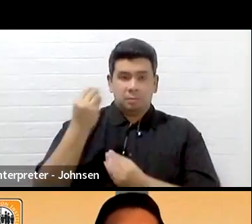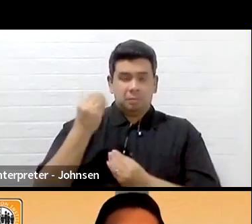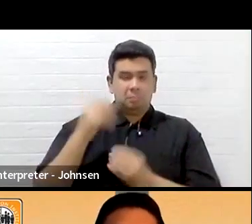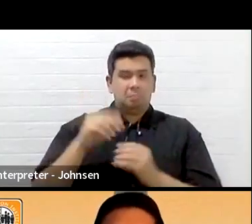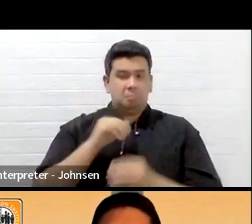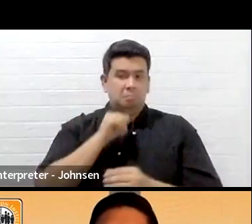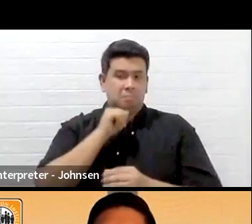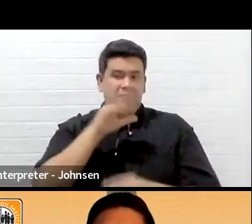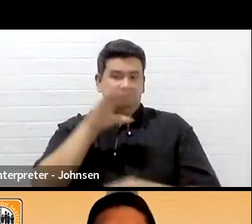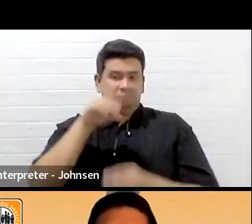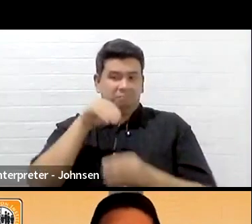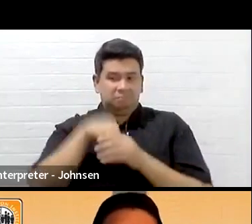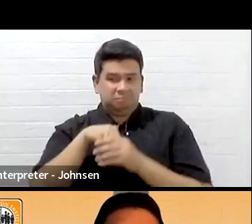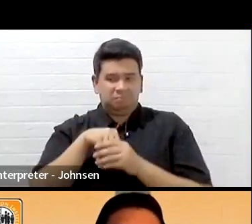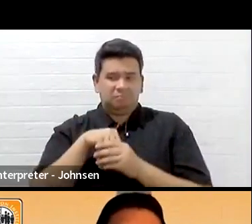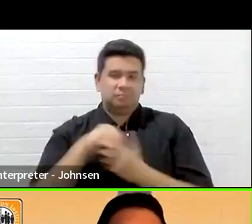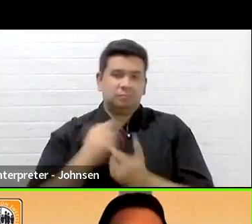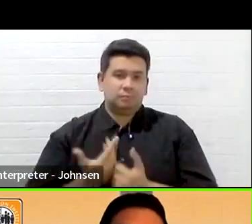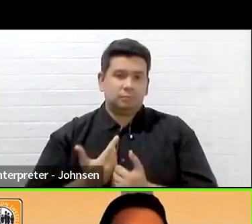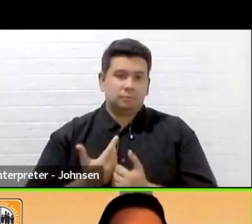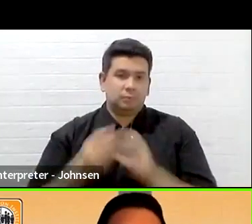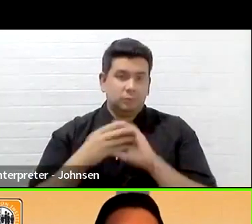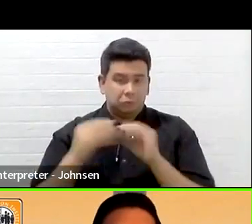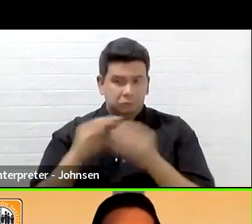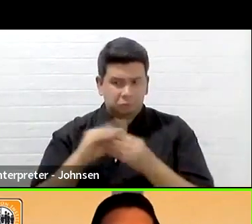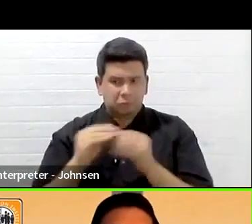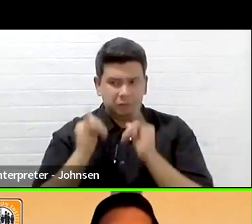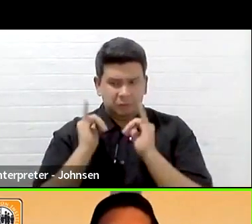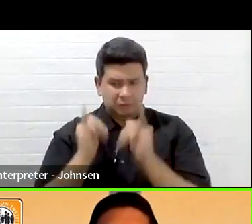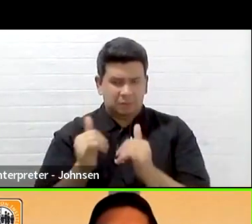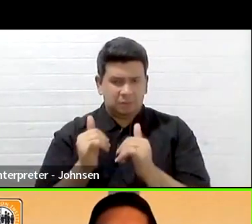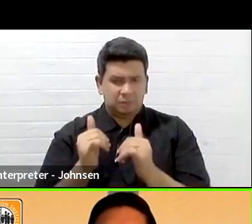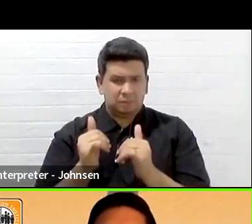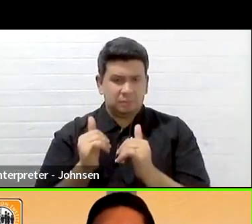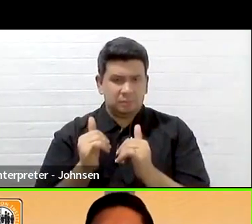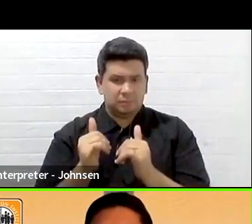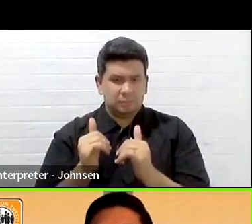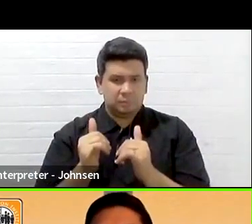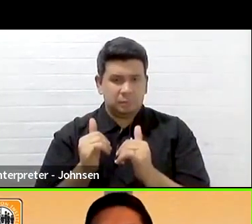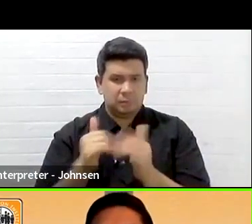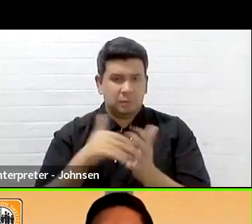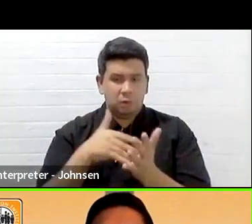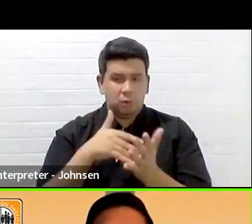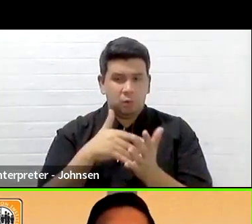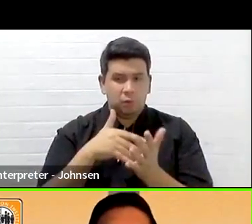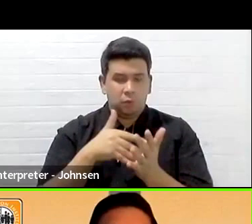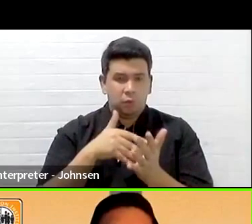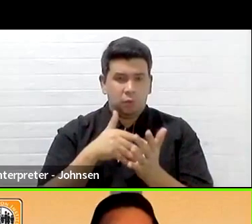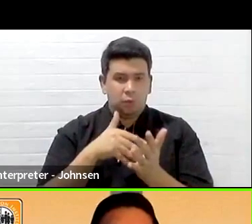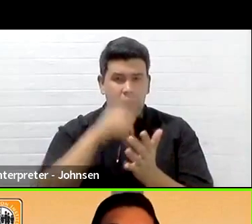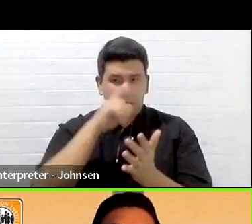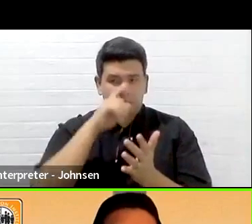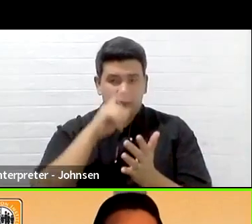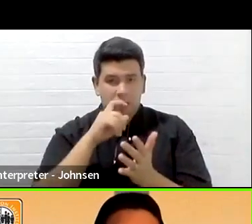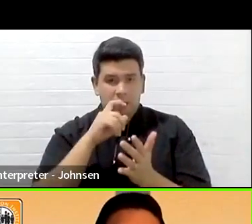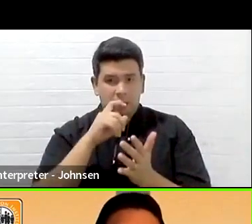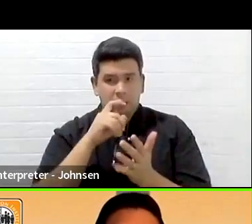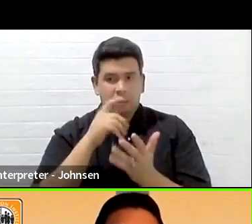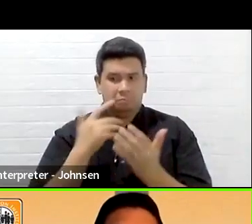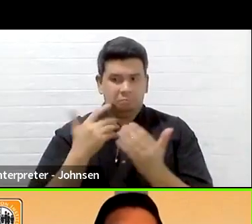But we updated it. But the story stays the same, that the vulnerable age group are those that are